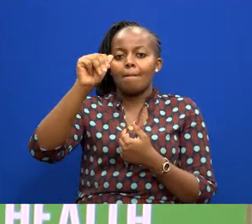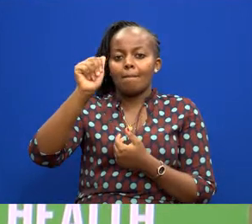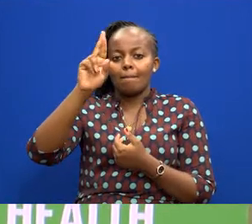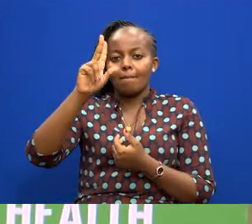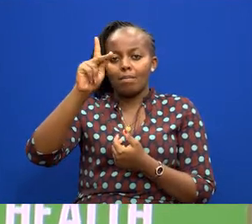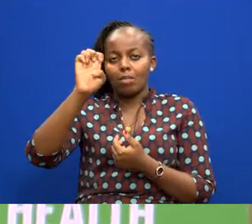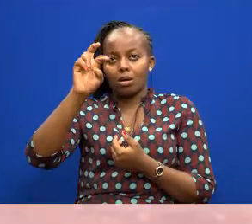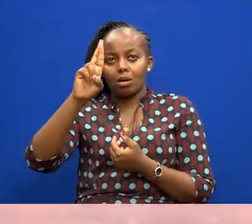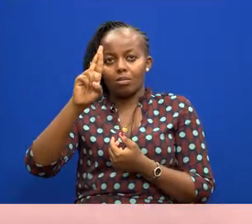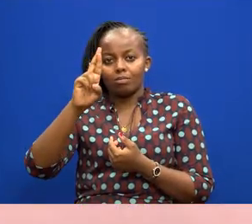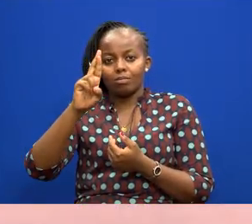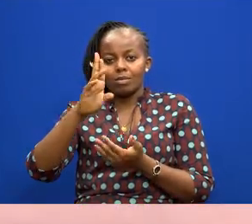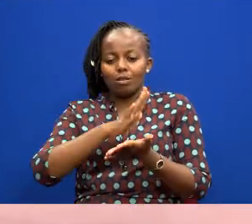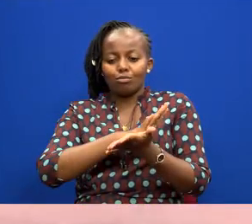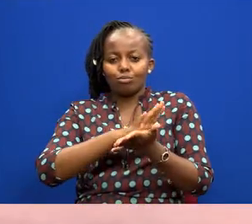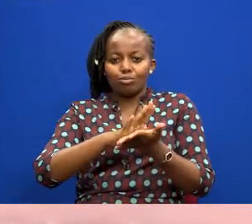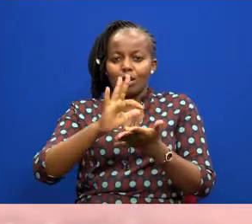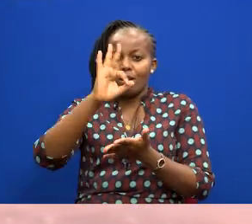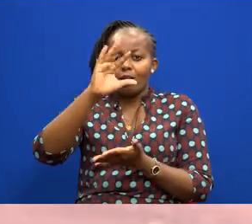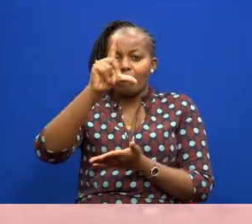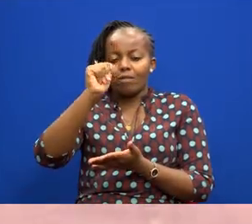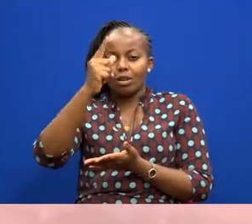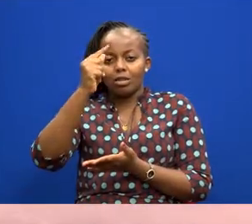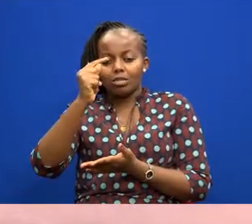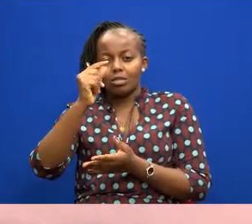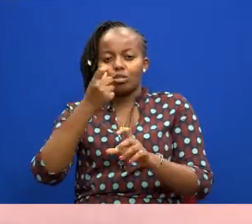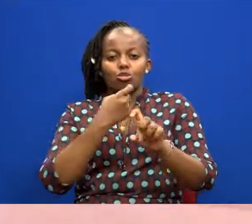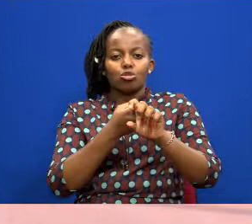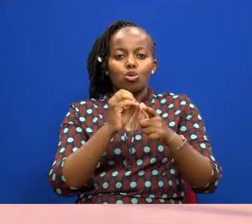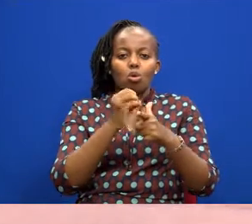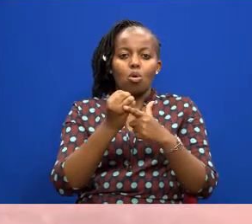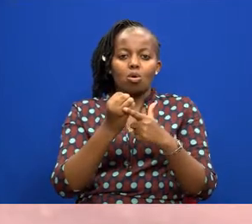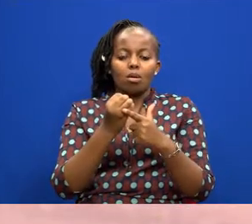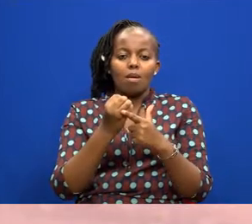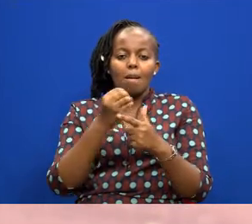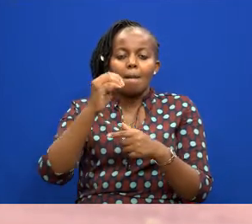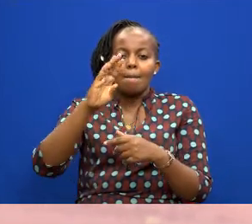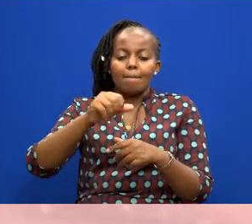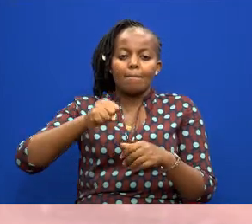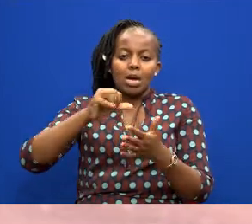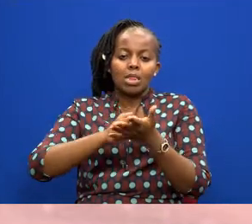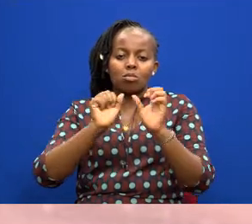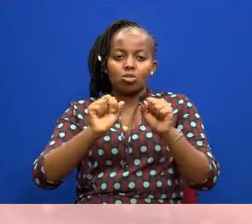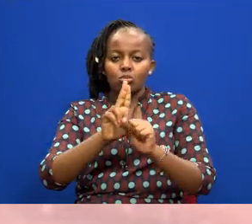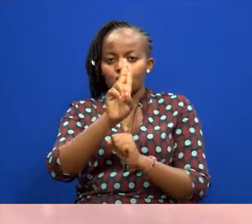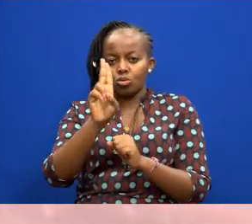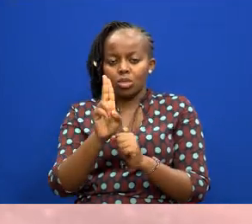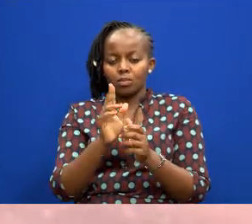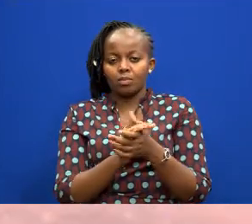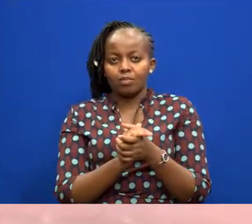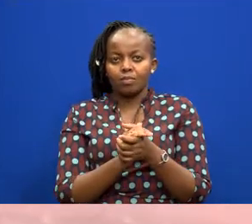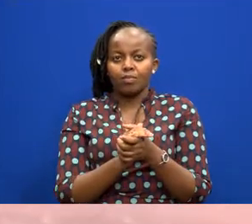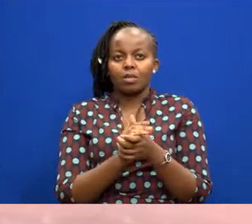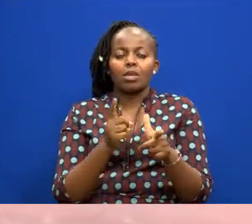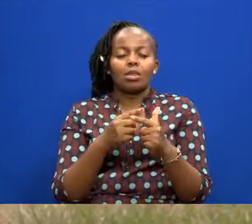flat stone, or a beanbag, or any other thing that you can use.